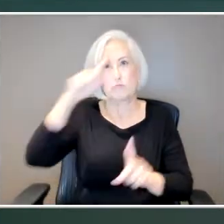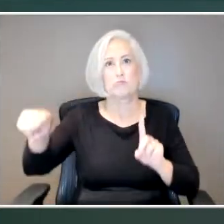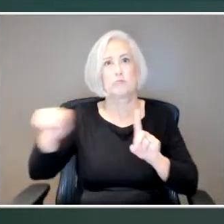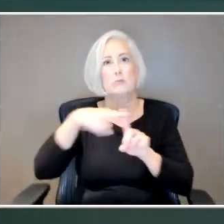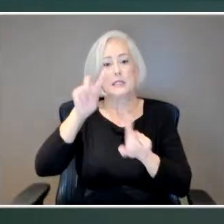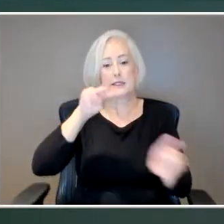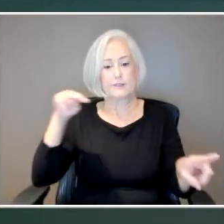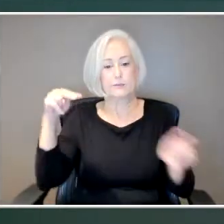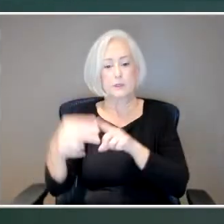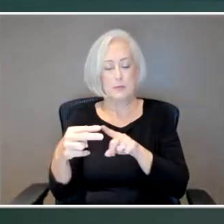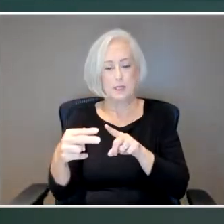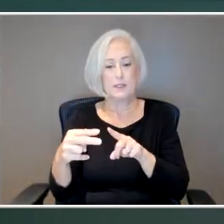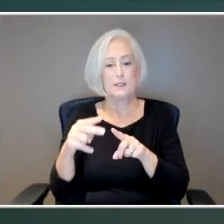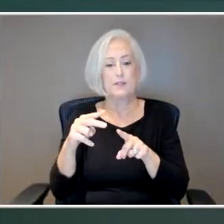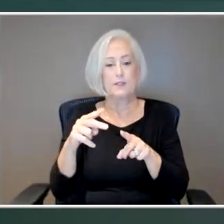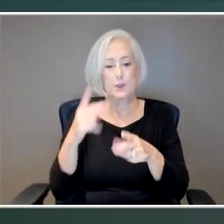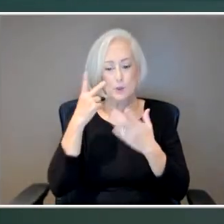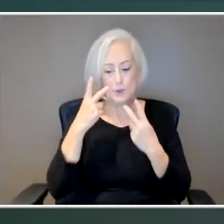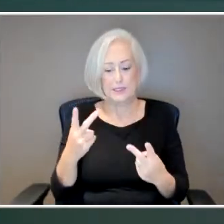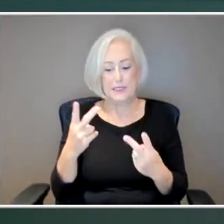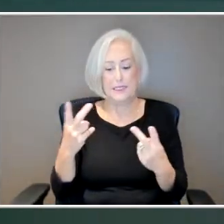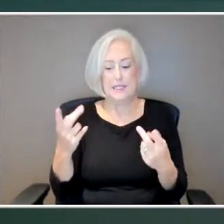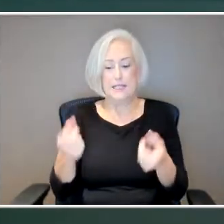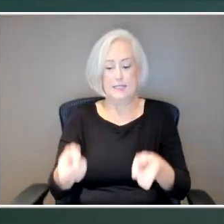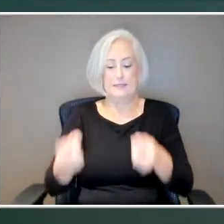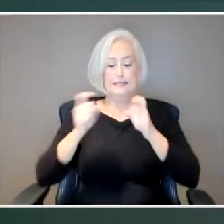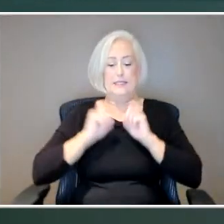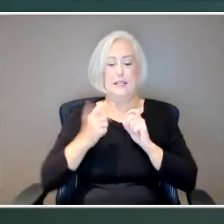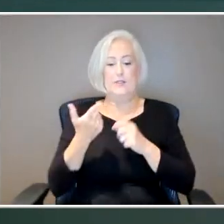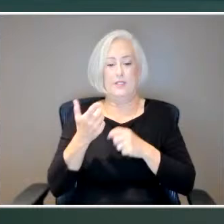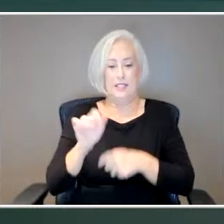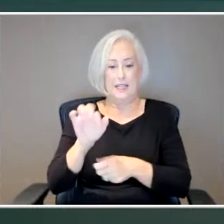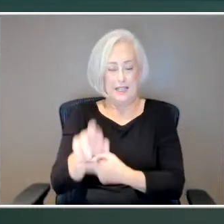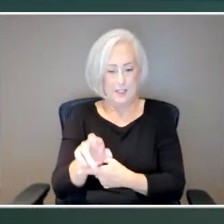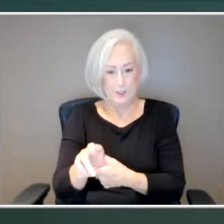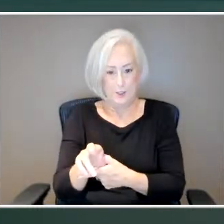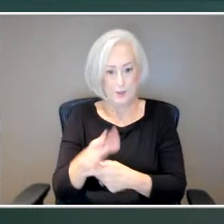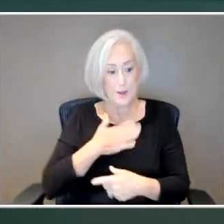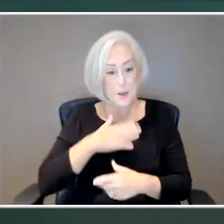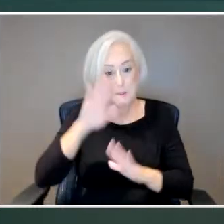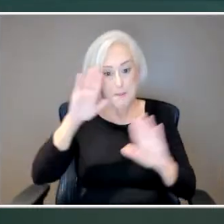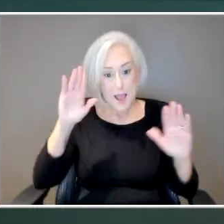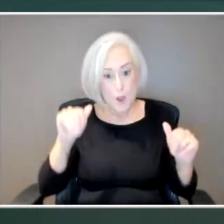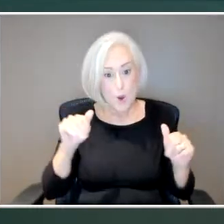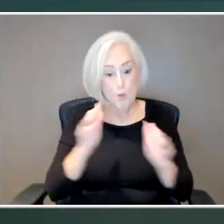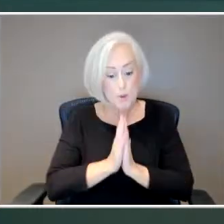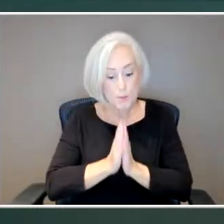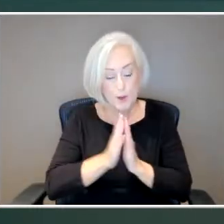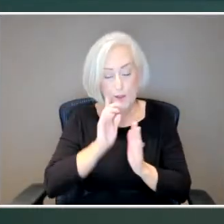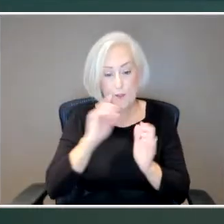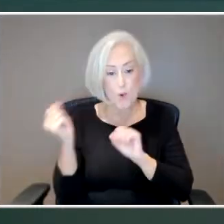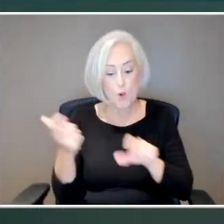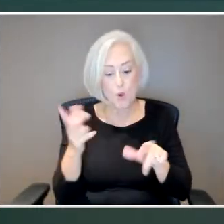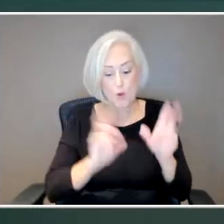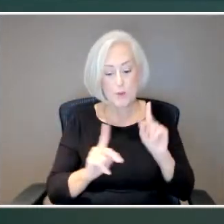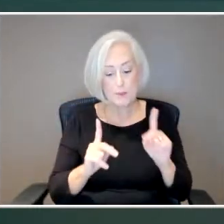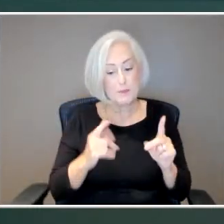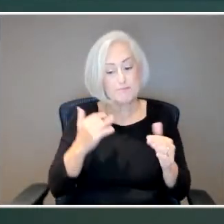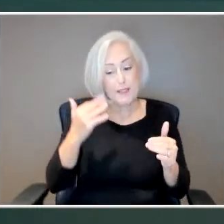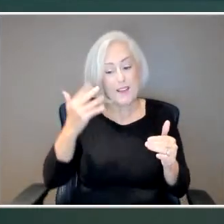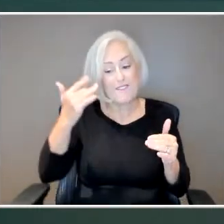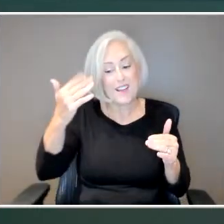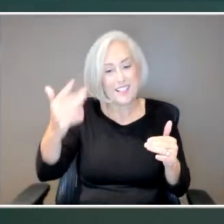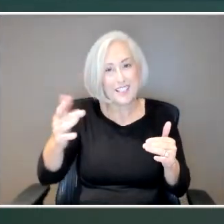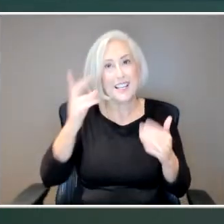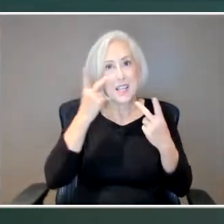to look at cancer as a gift. My hope and prayer for all of my patients is that eventually they get there. And